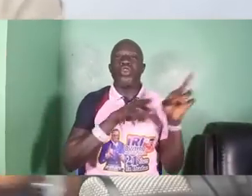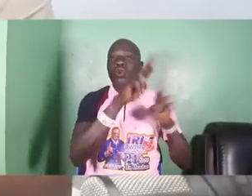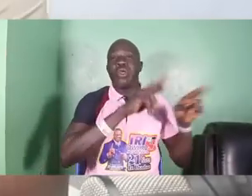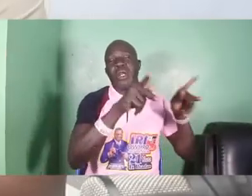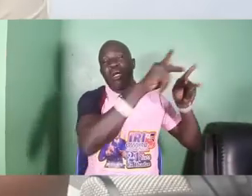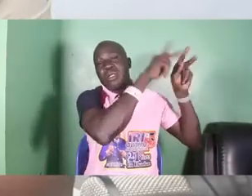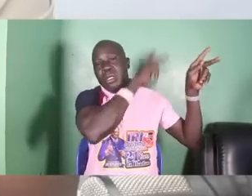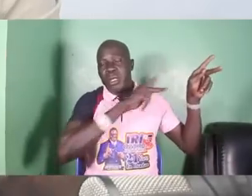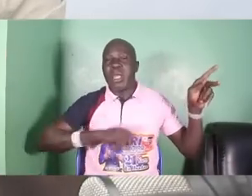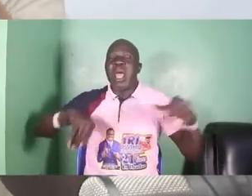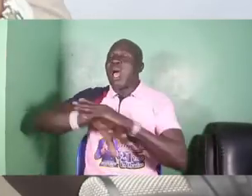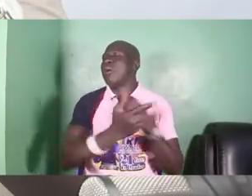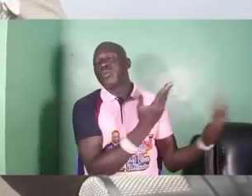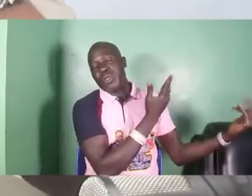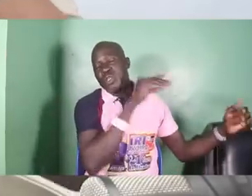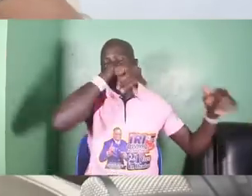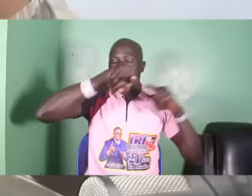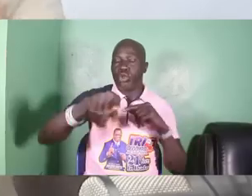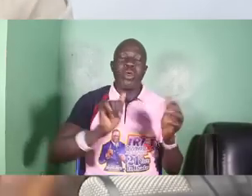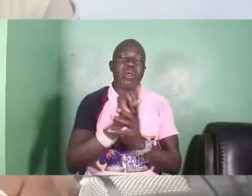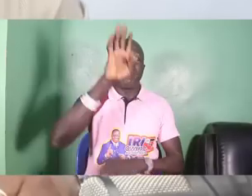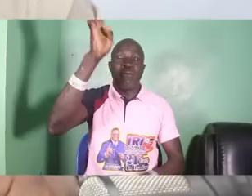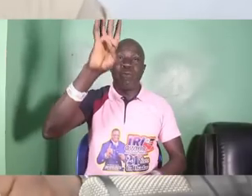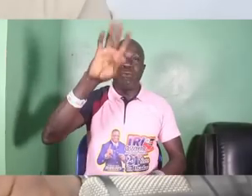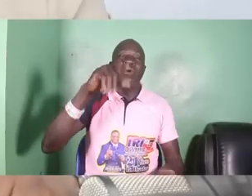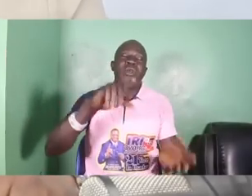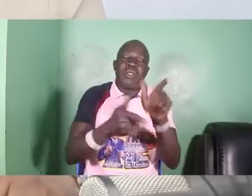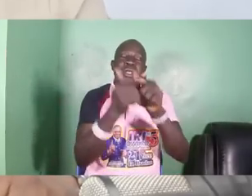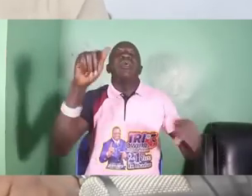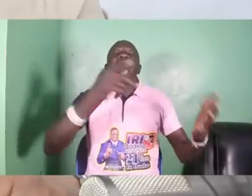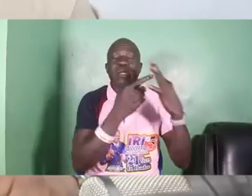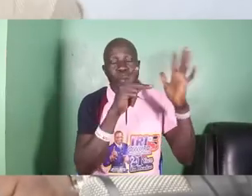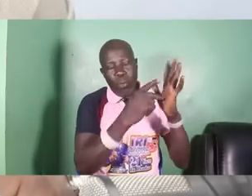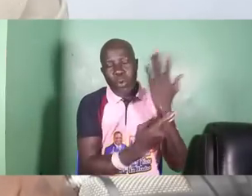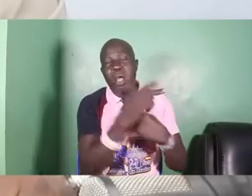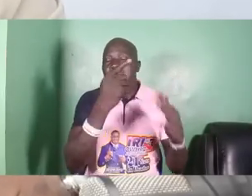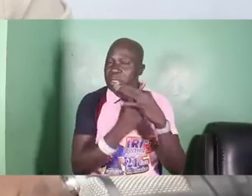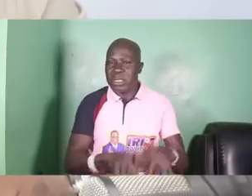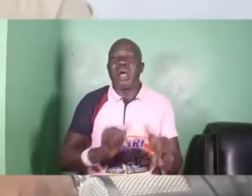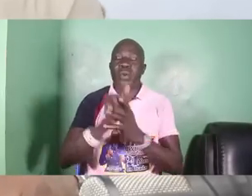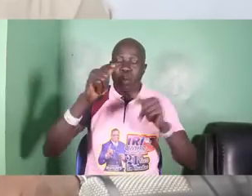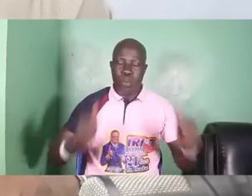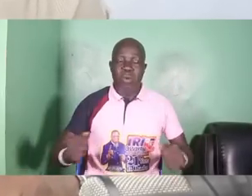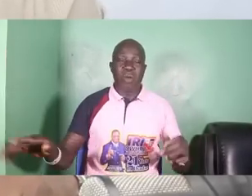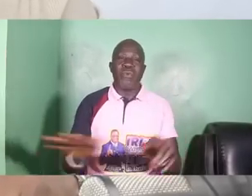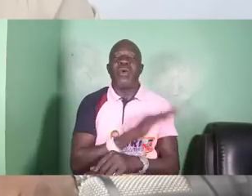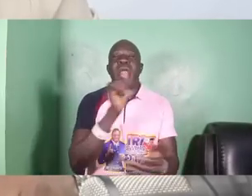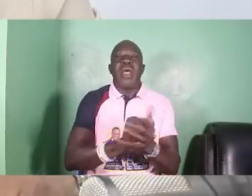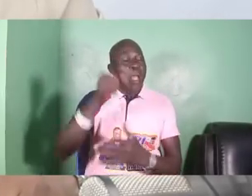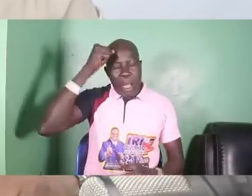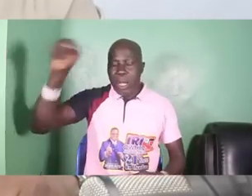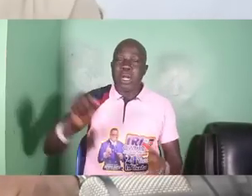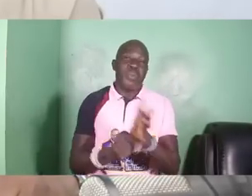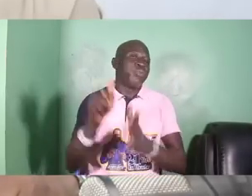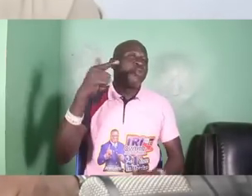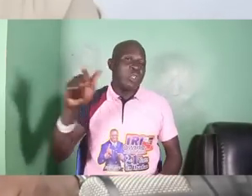oba. Wane tiye. I'm expecting you. By 4 p.m. The program will come. Ode mani agbara. Academy.